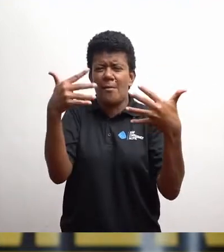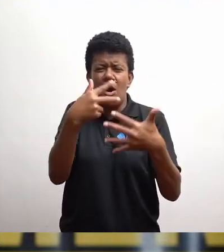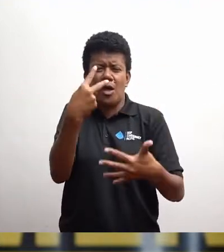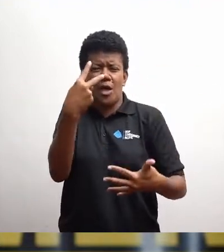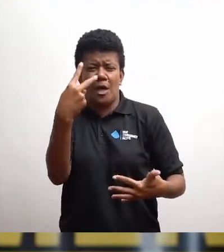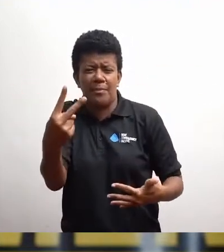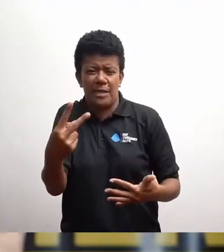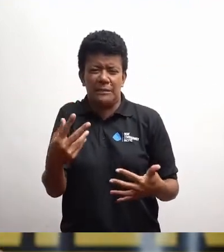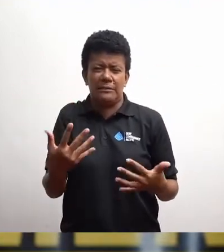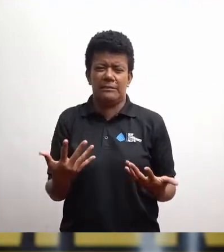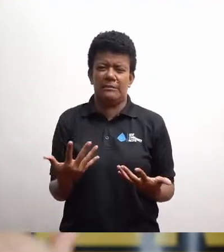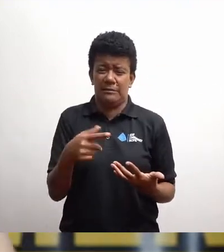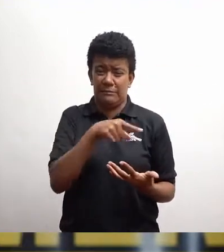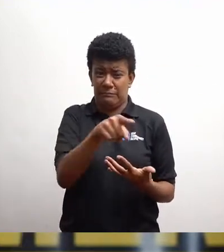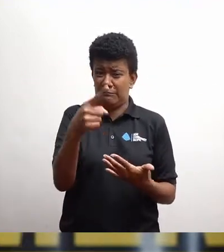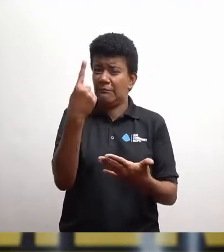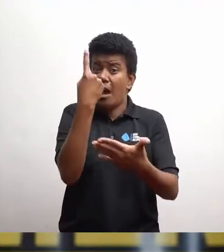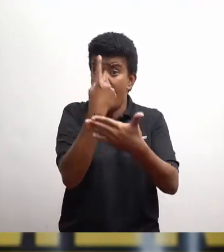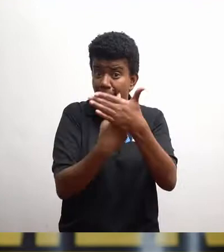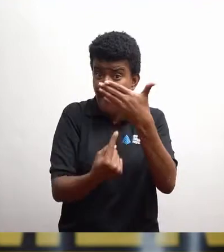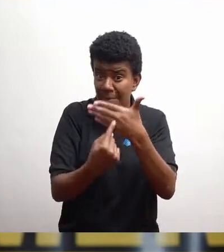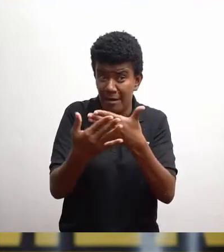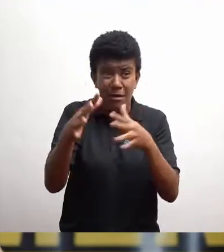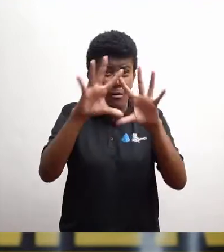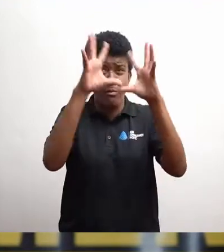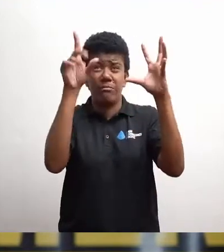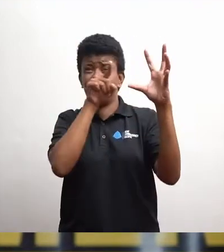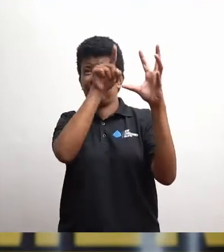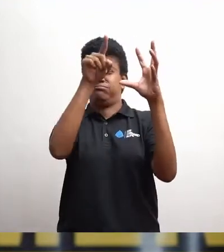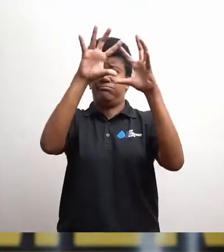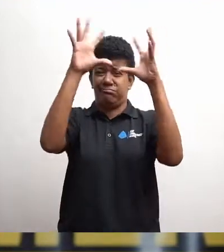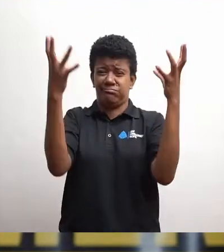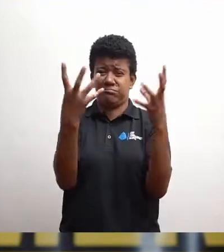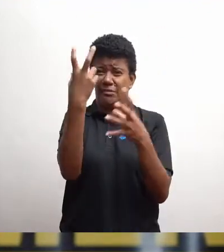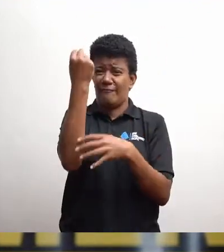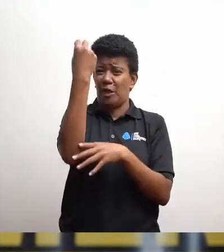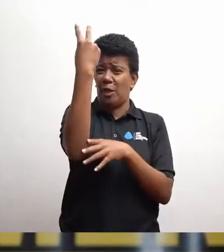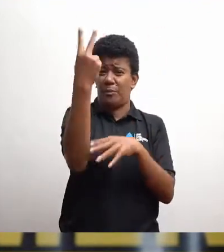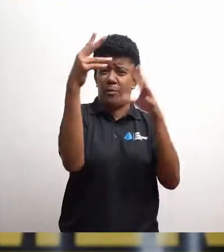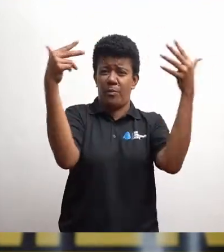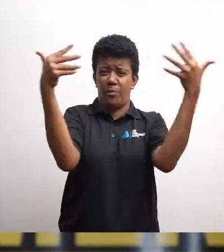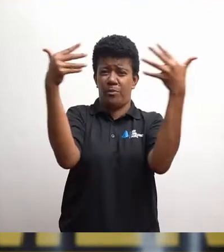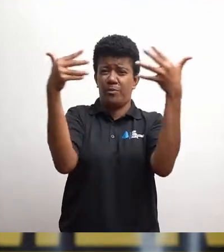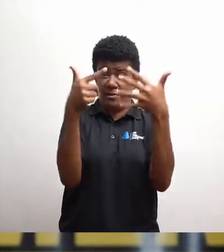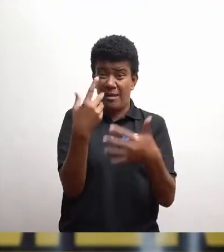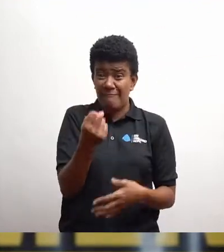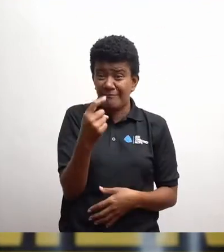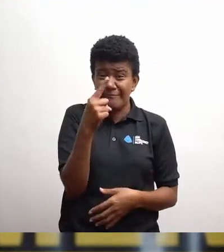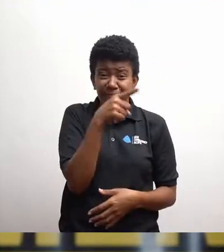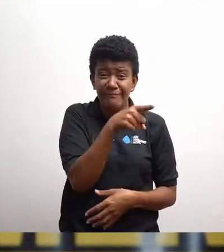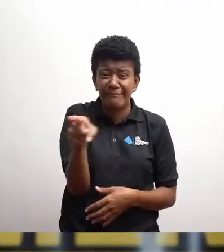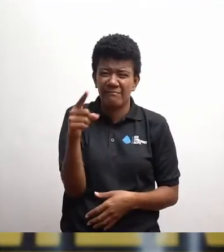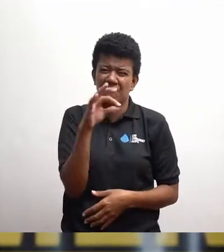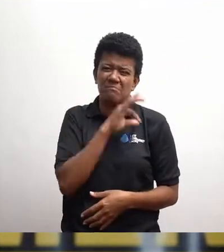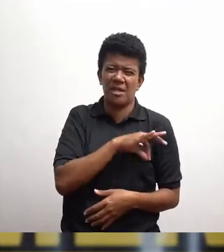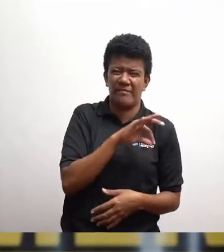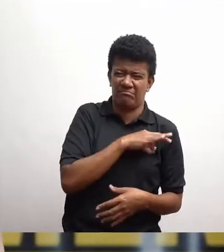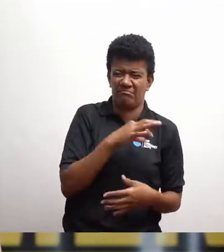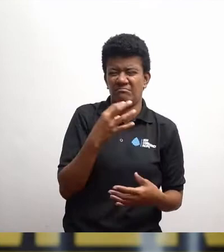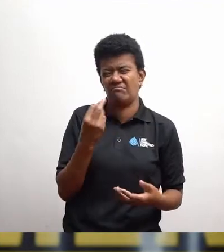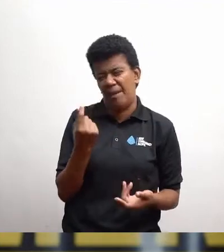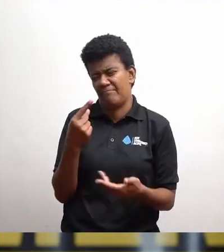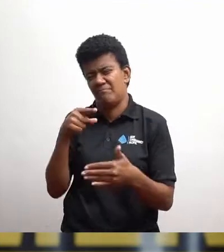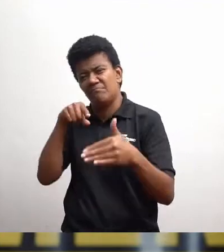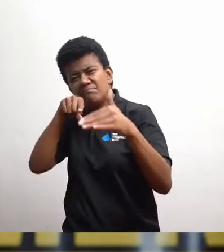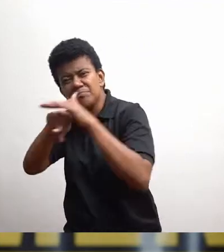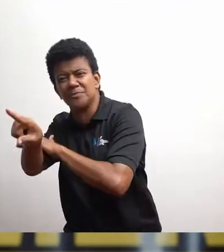war, there were those who gained privilege and those who didn't gain privilege through those world wars, right? You have the winners